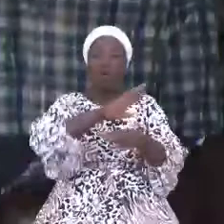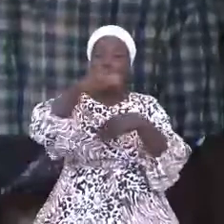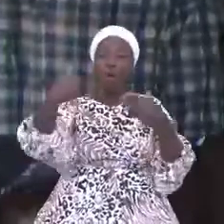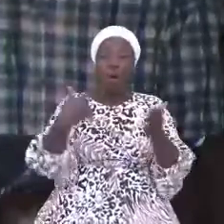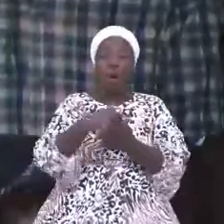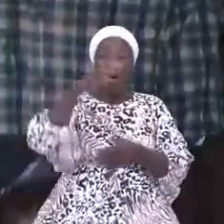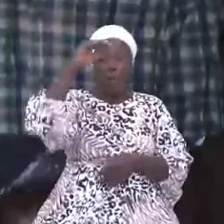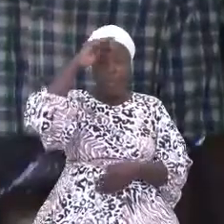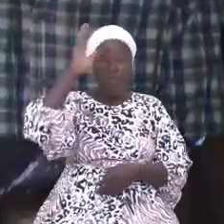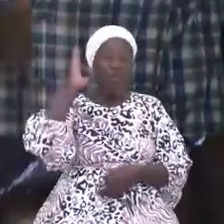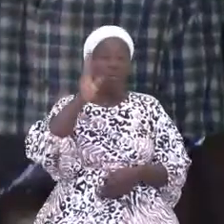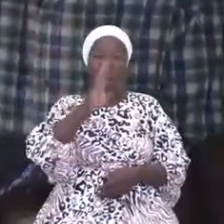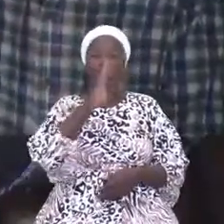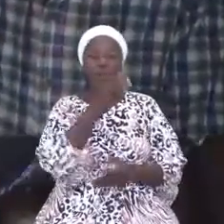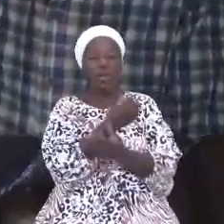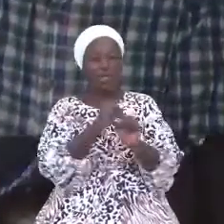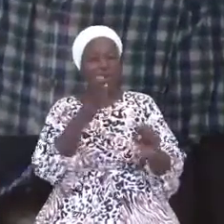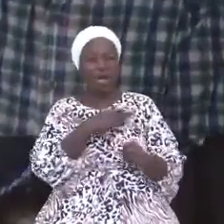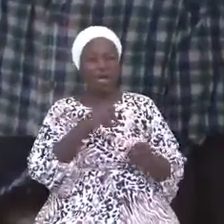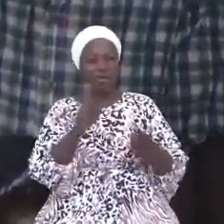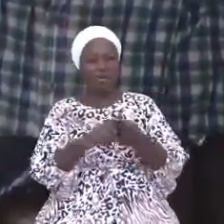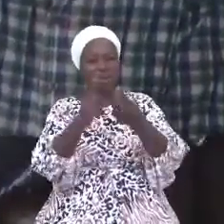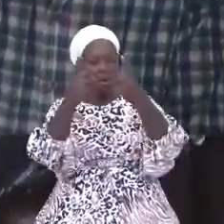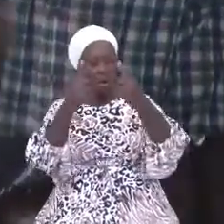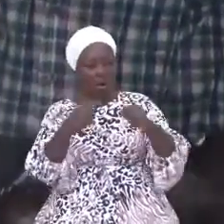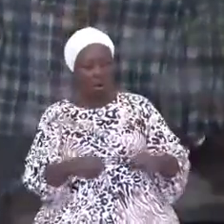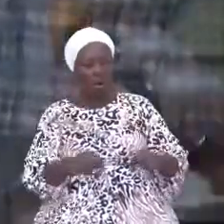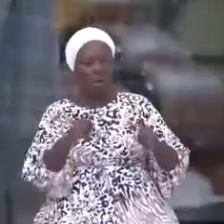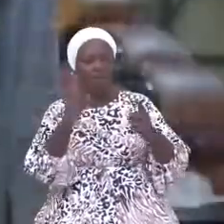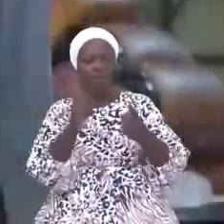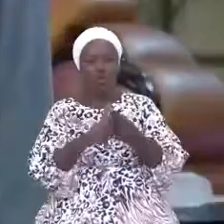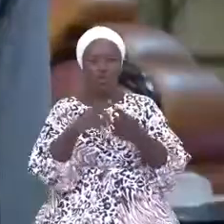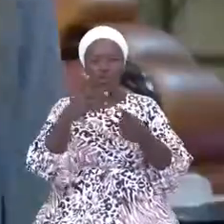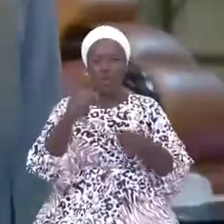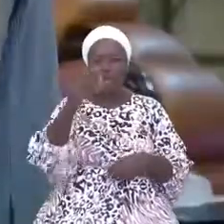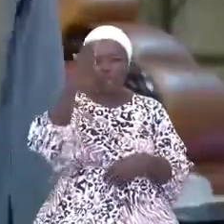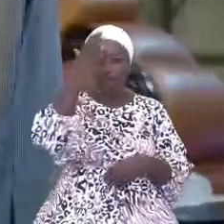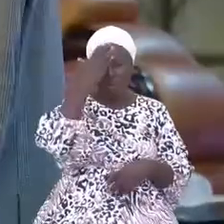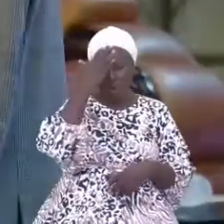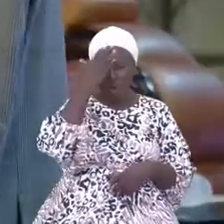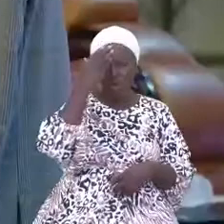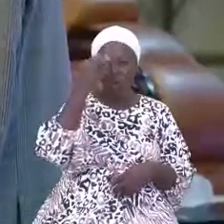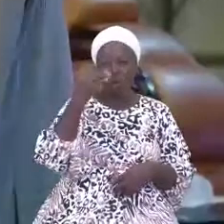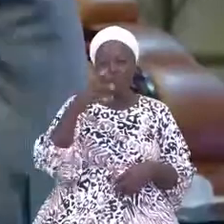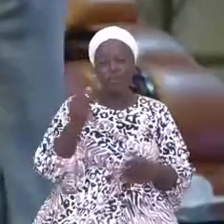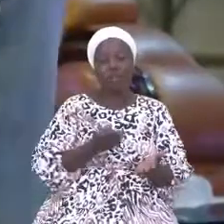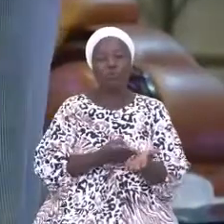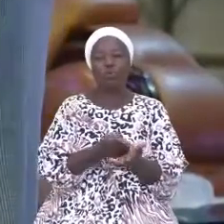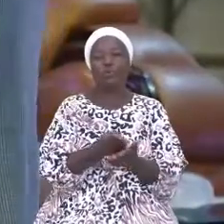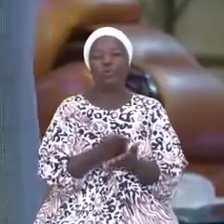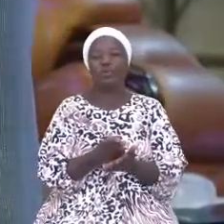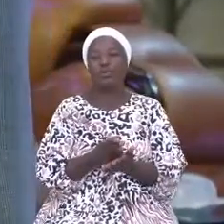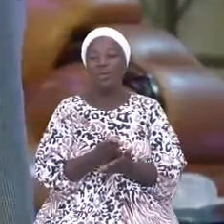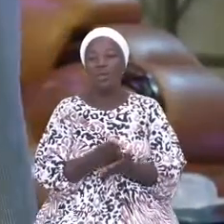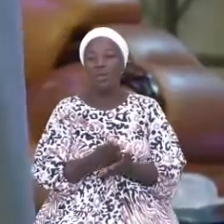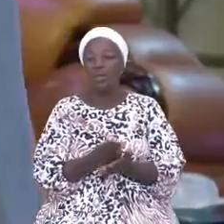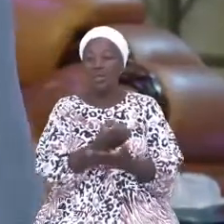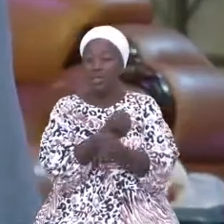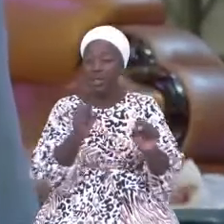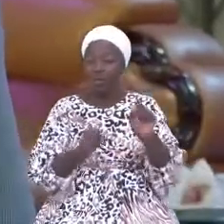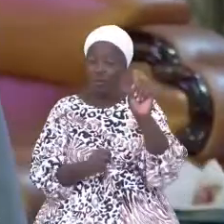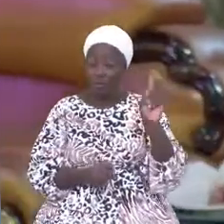should be saved and to come unto the knowledge of the truth. Saved